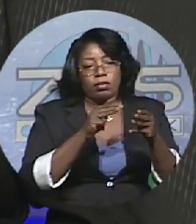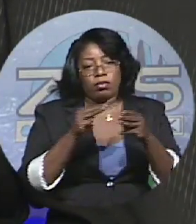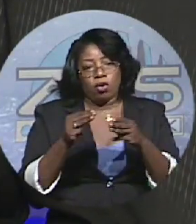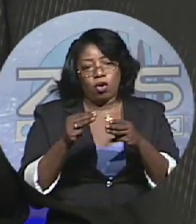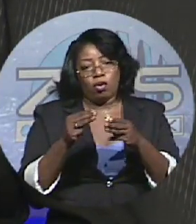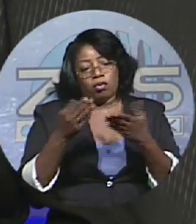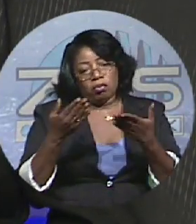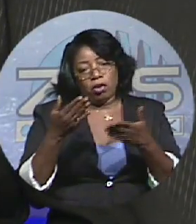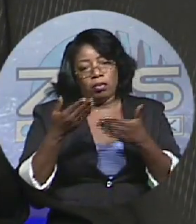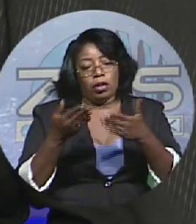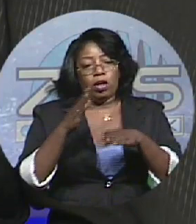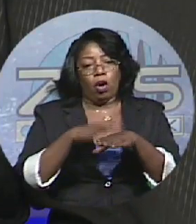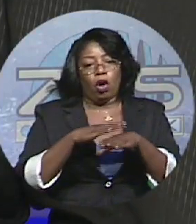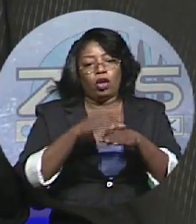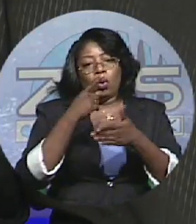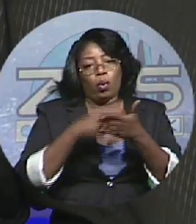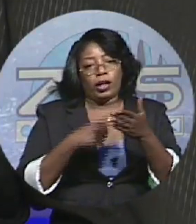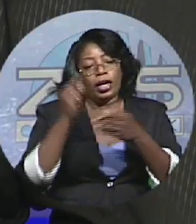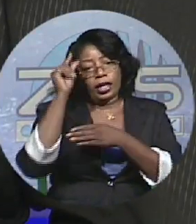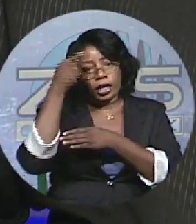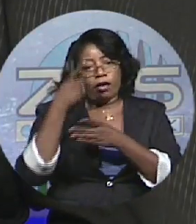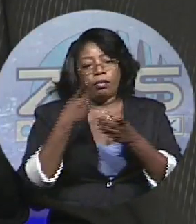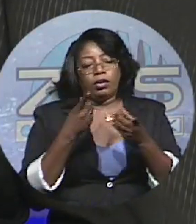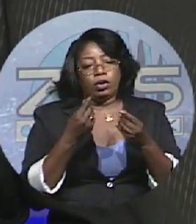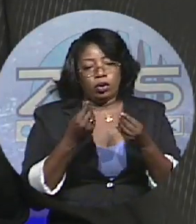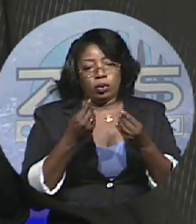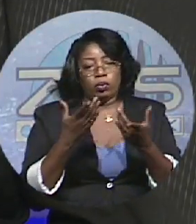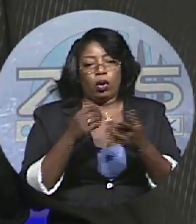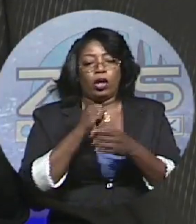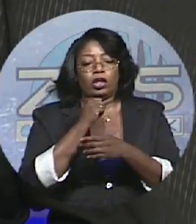will be based on the government's action or inaction.